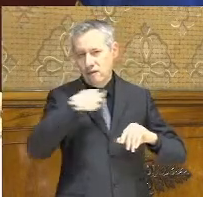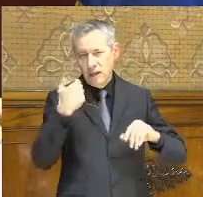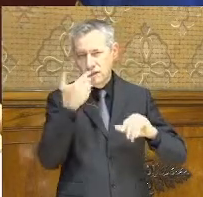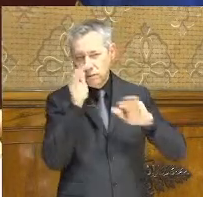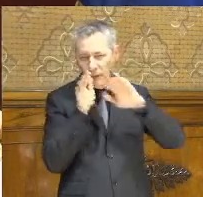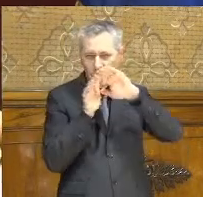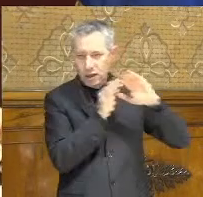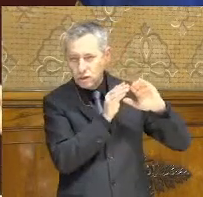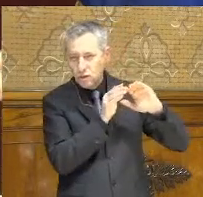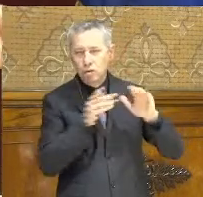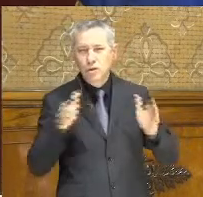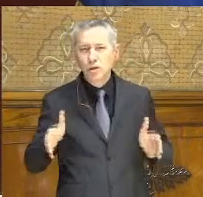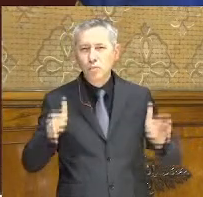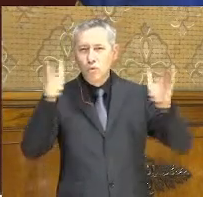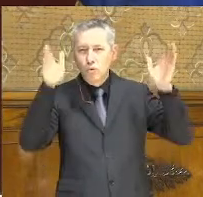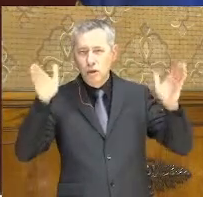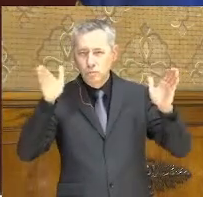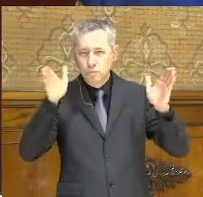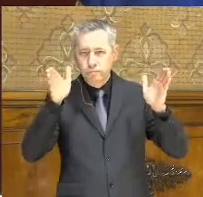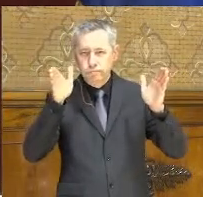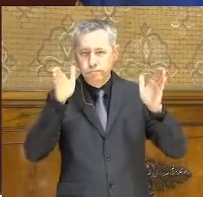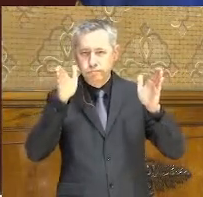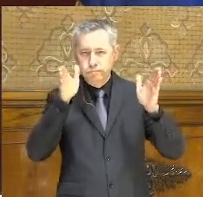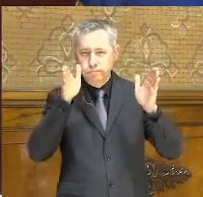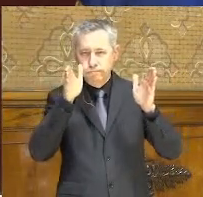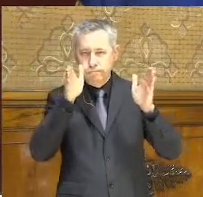the walls around us were tightening.